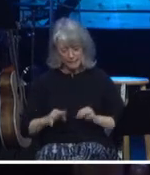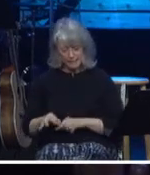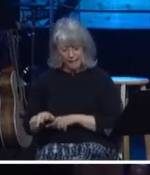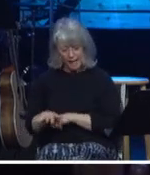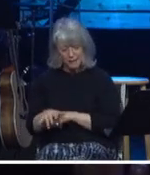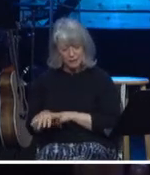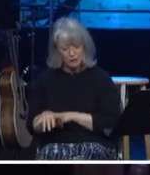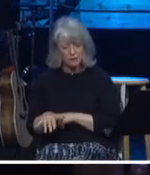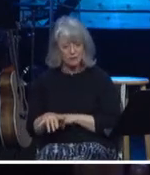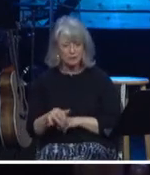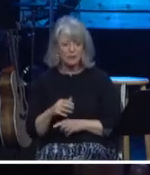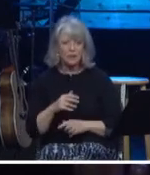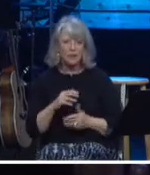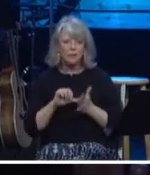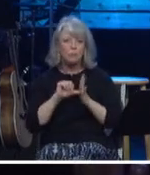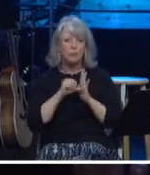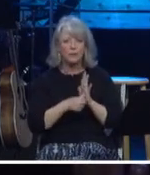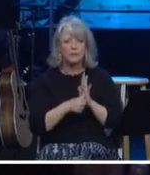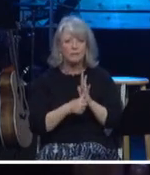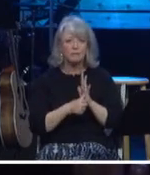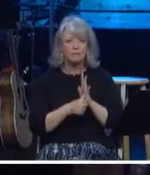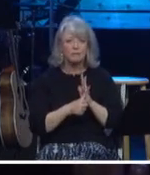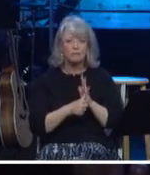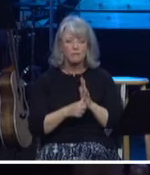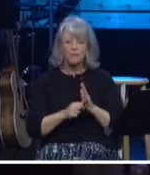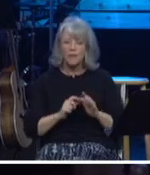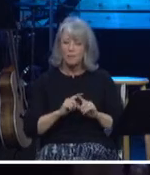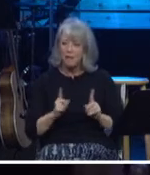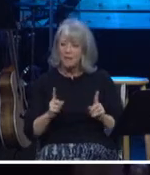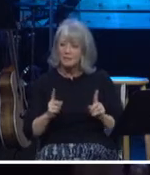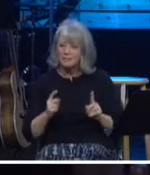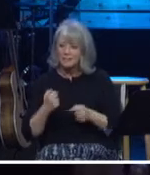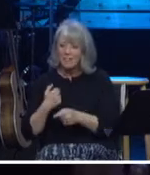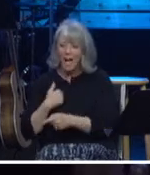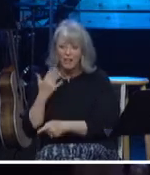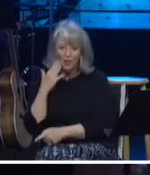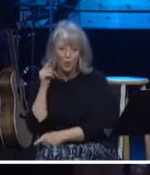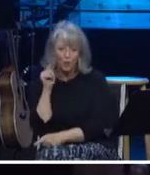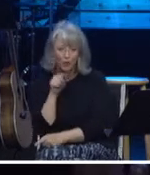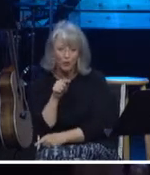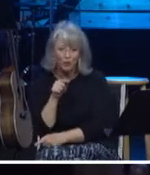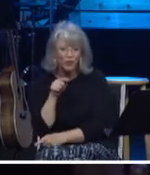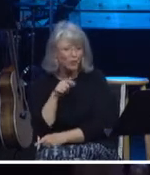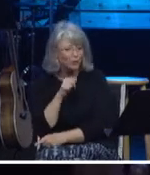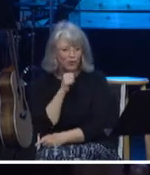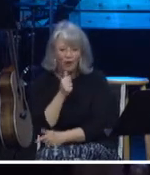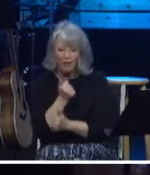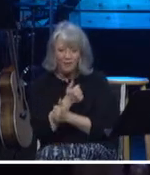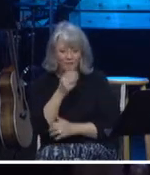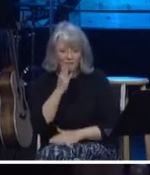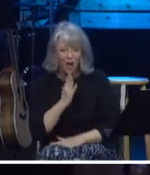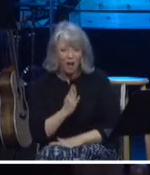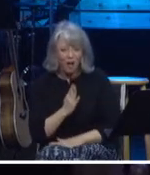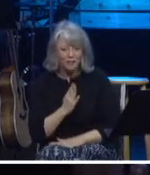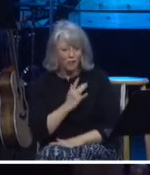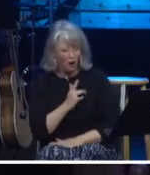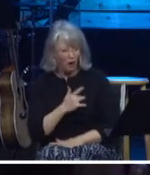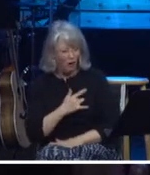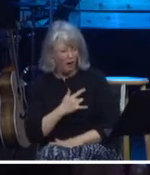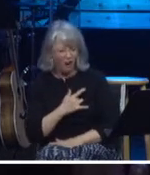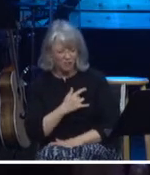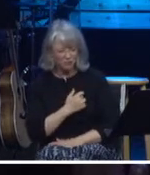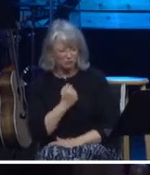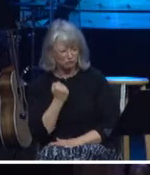But here's the truth. You do not love God. You do not love God. You don't love him from your heart where